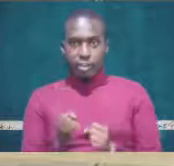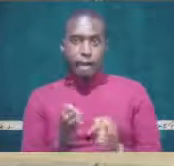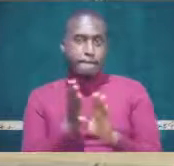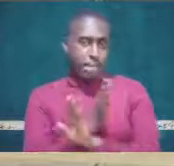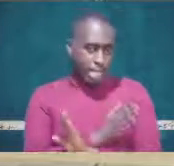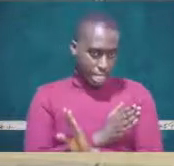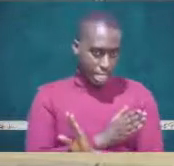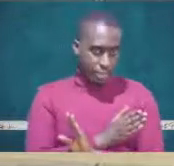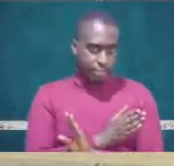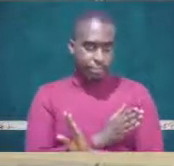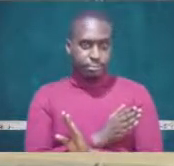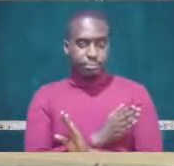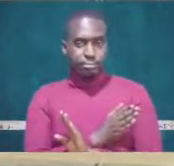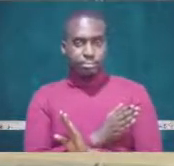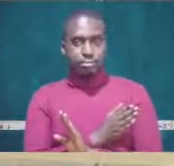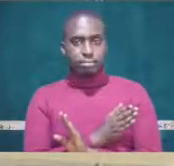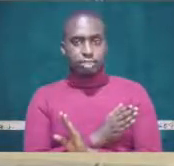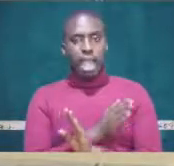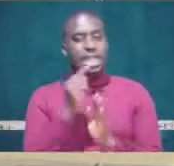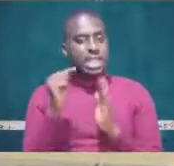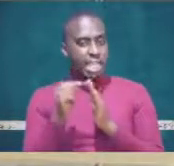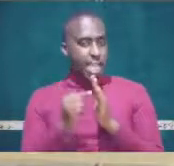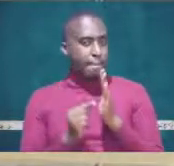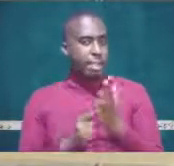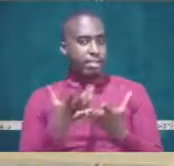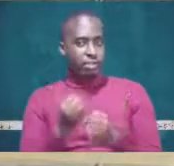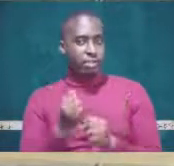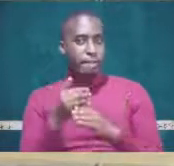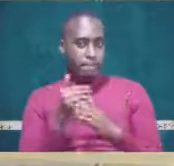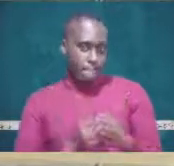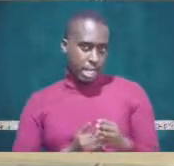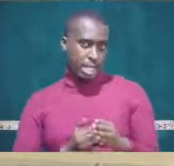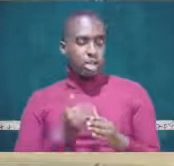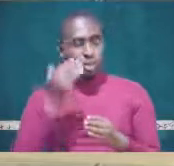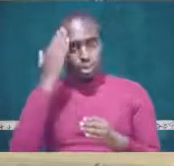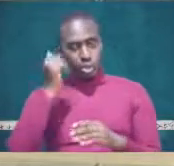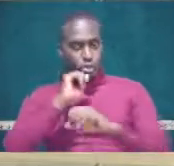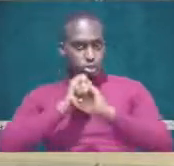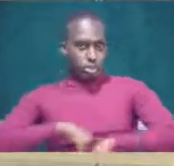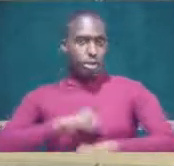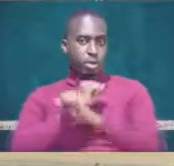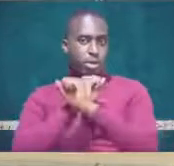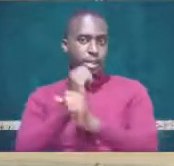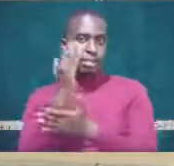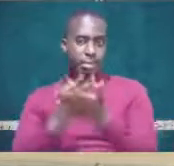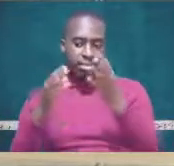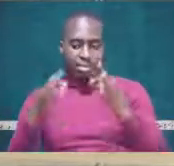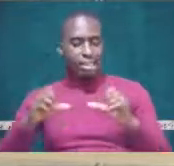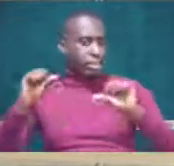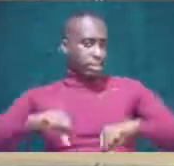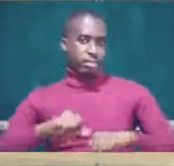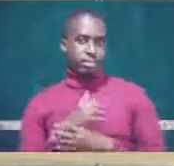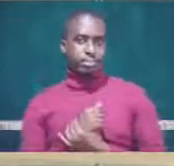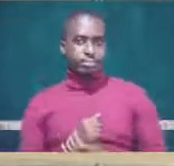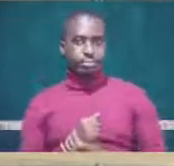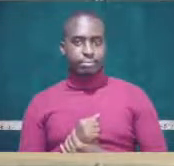a measure taken in advance to prevent something dangerous,